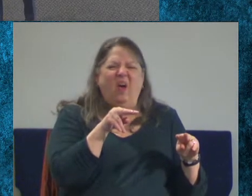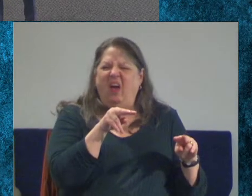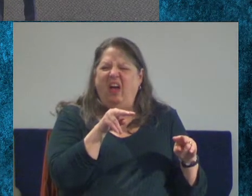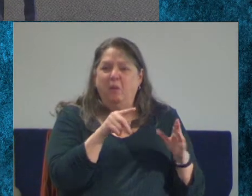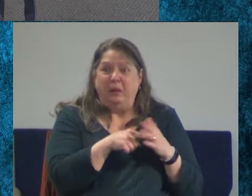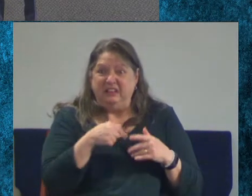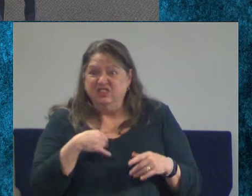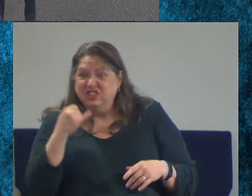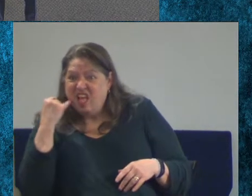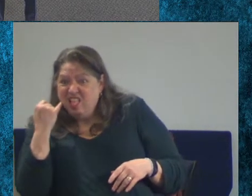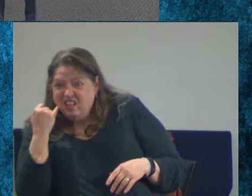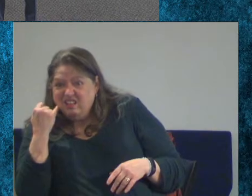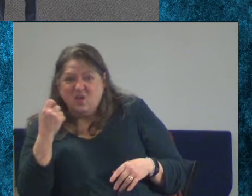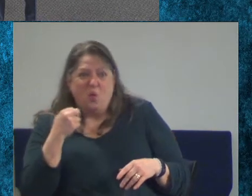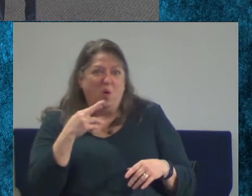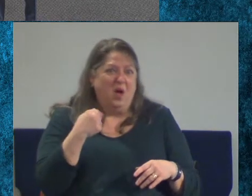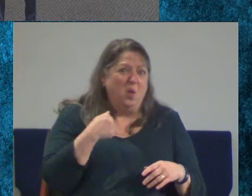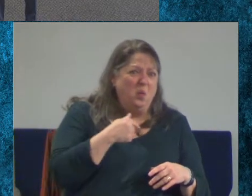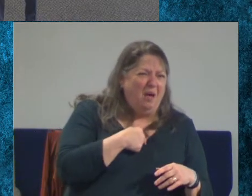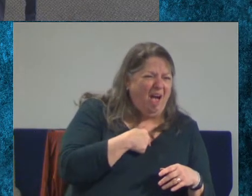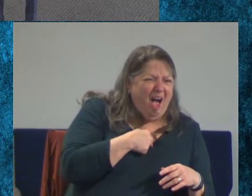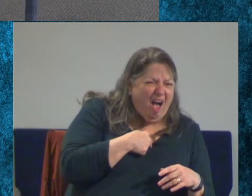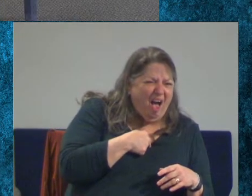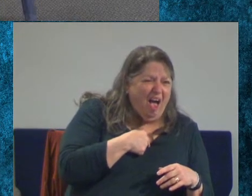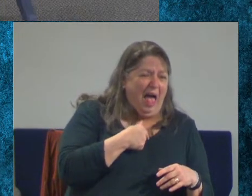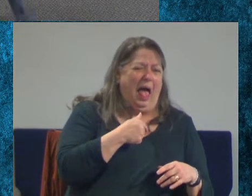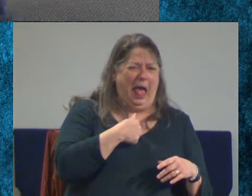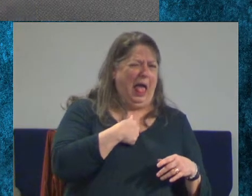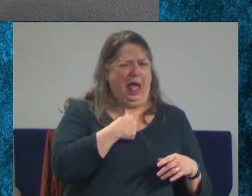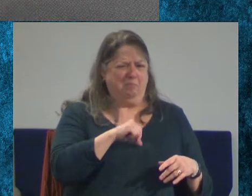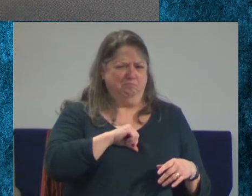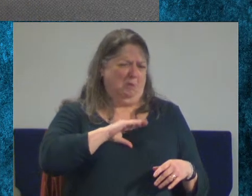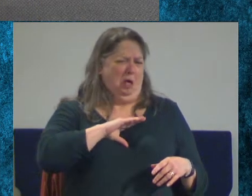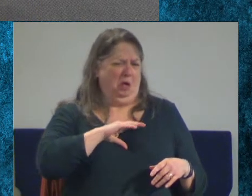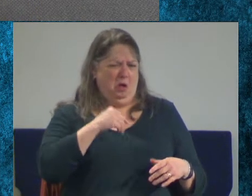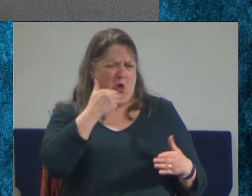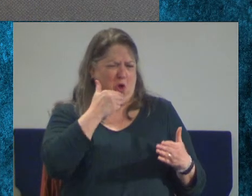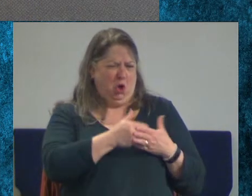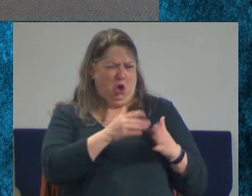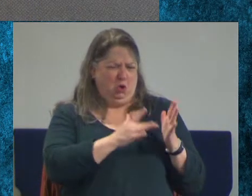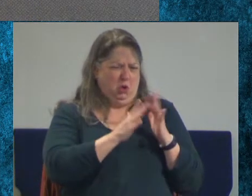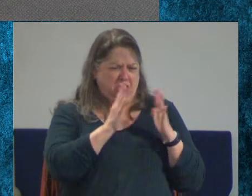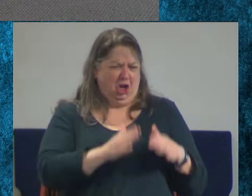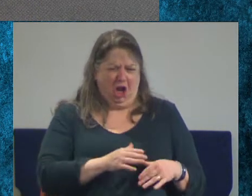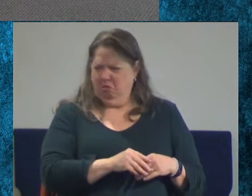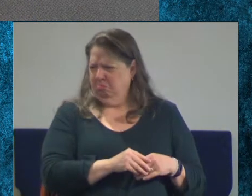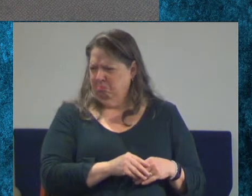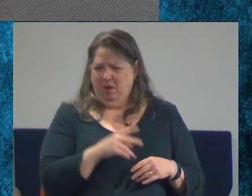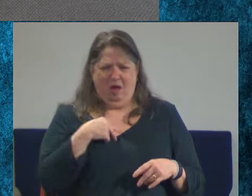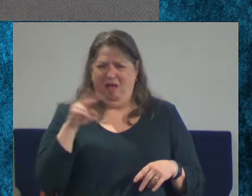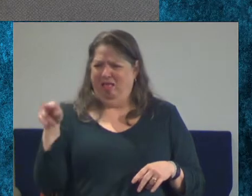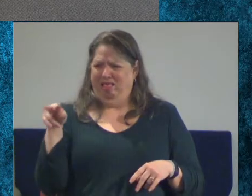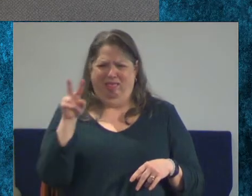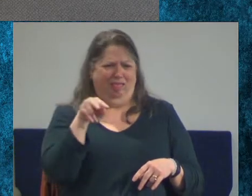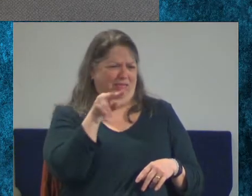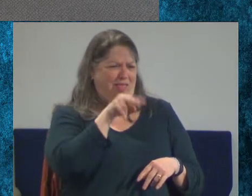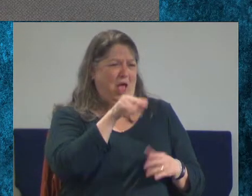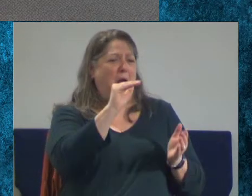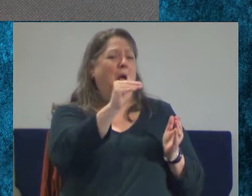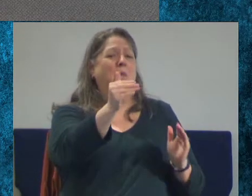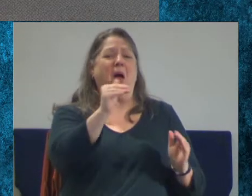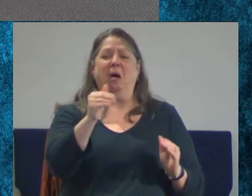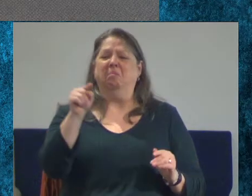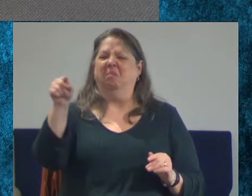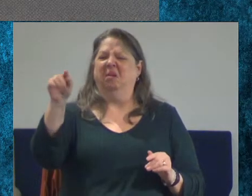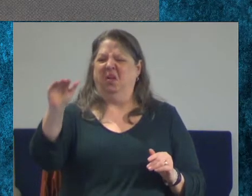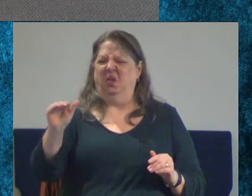And we compare ourselves to other brothers and sisters that are younger Christians and are being discipled, are